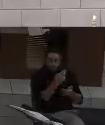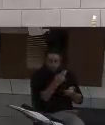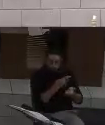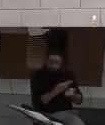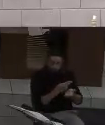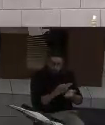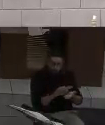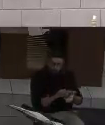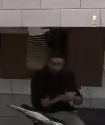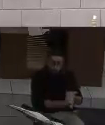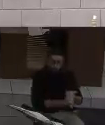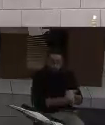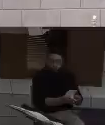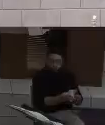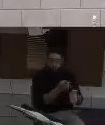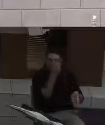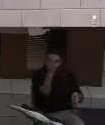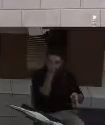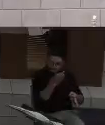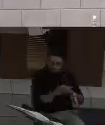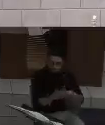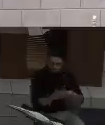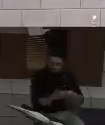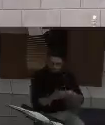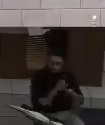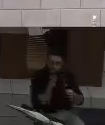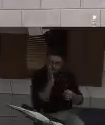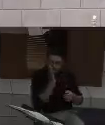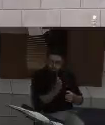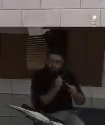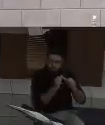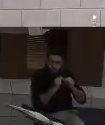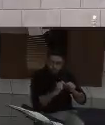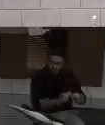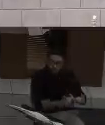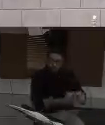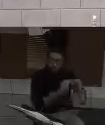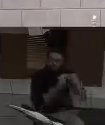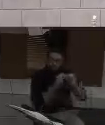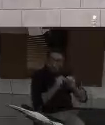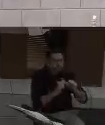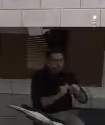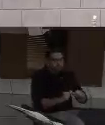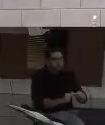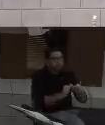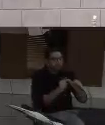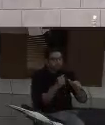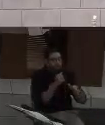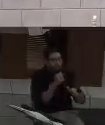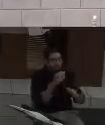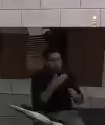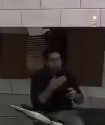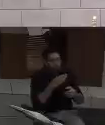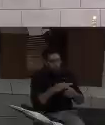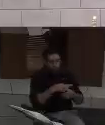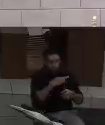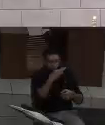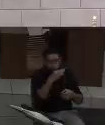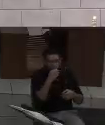Truthfulness, engage the waiting soul to bless.